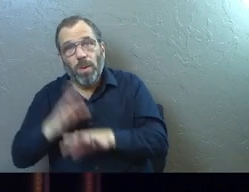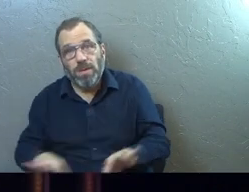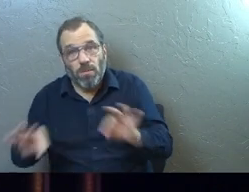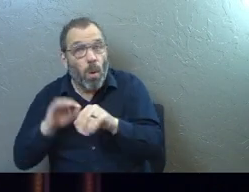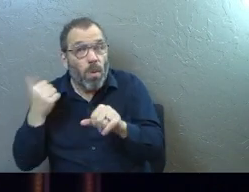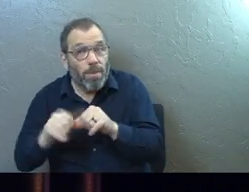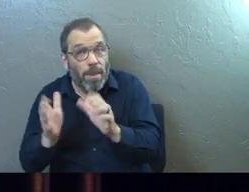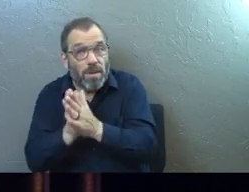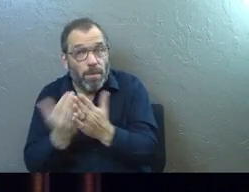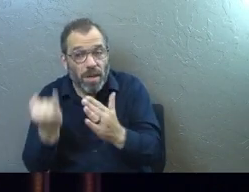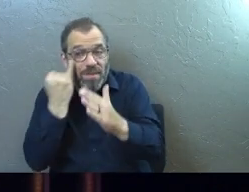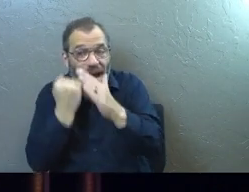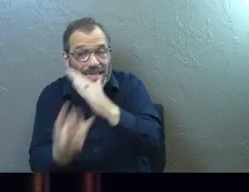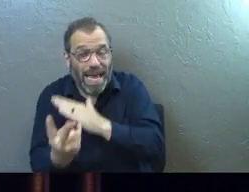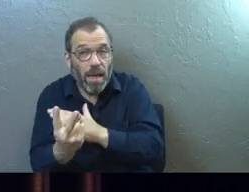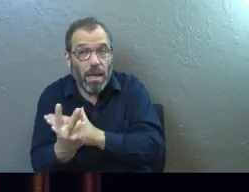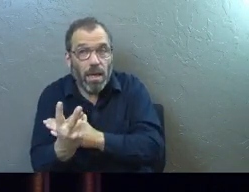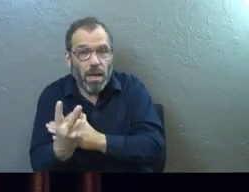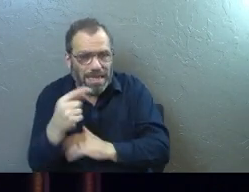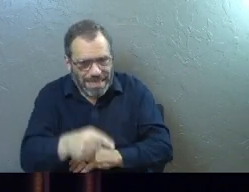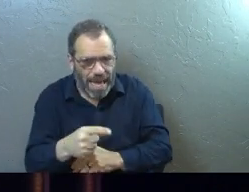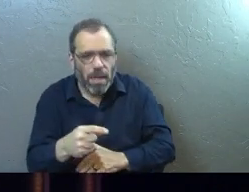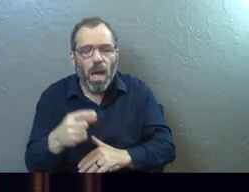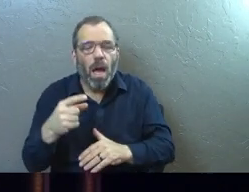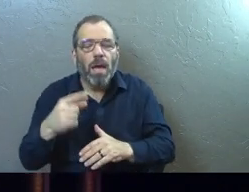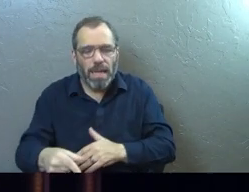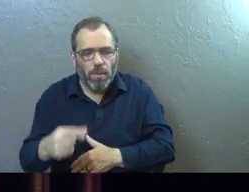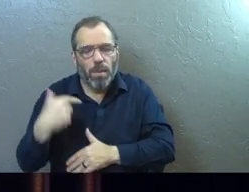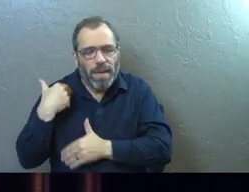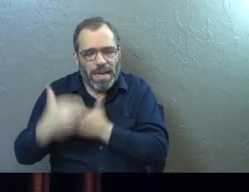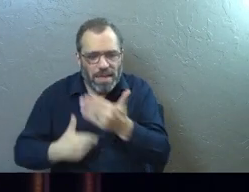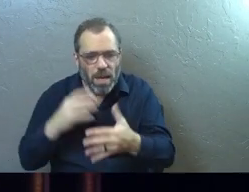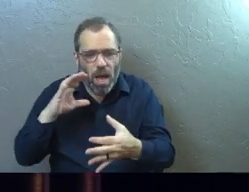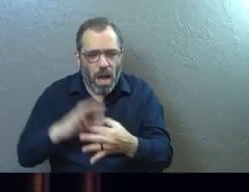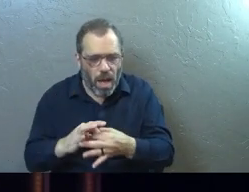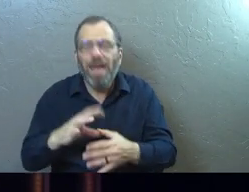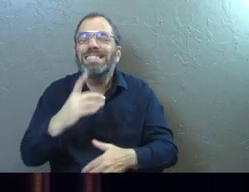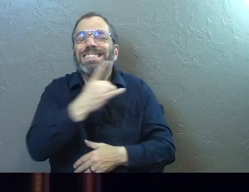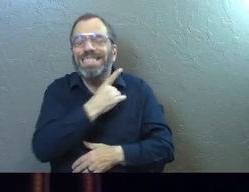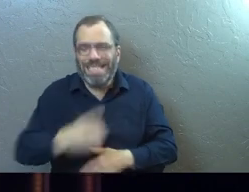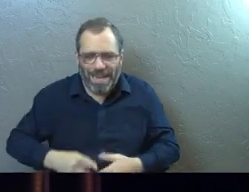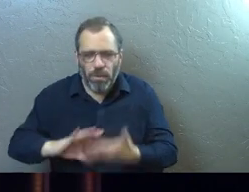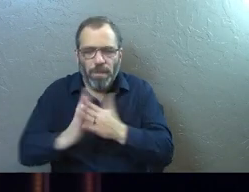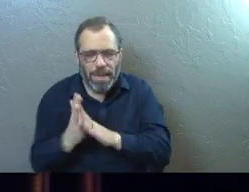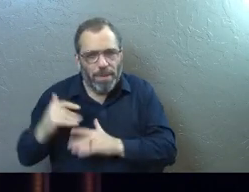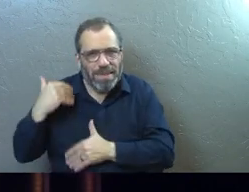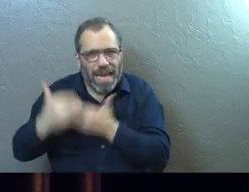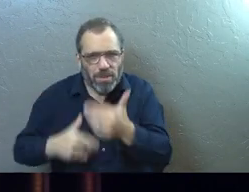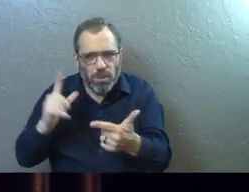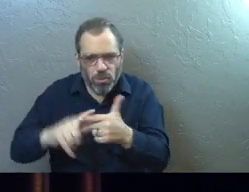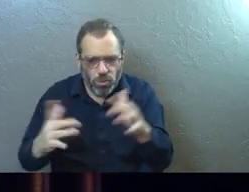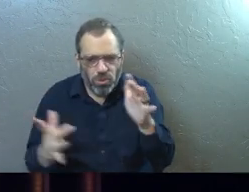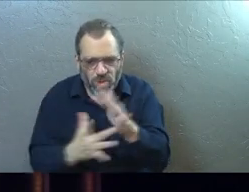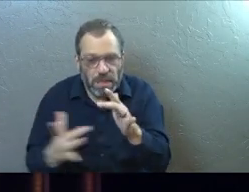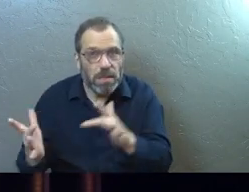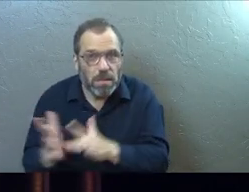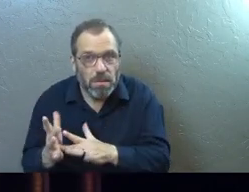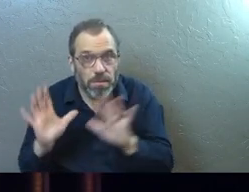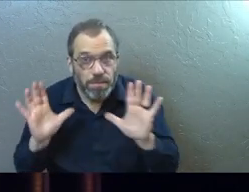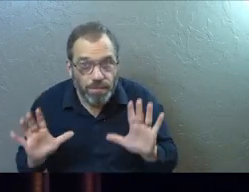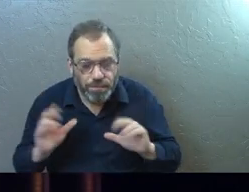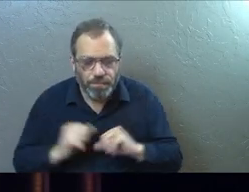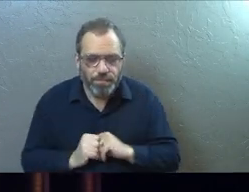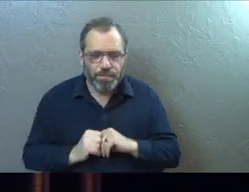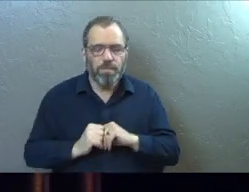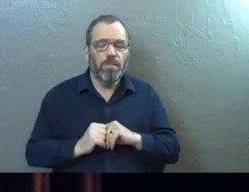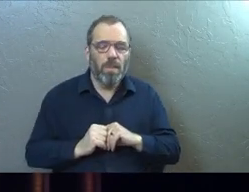you remember from the book of Isaiah that we just looked at. It said that he's going to be an ancestor of, or David's going to be his ancestor. He's going to come from the line of David. And